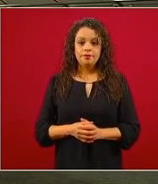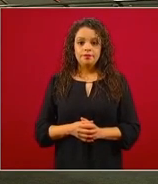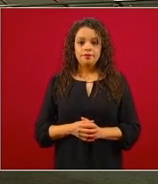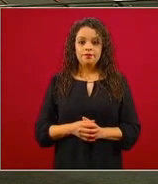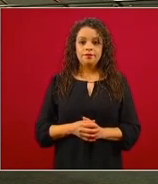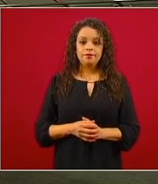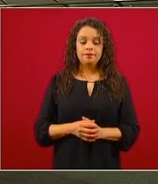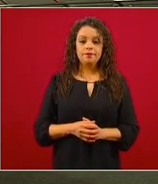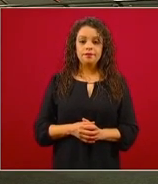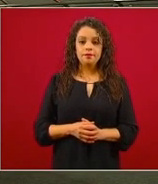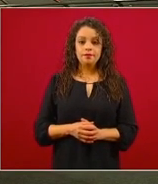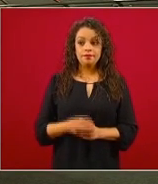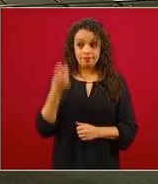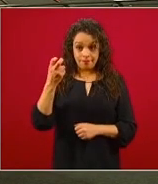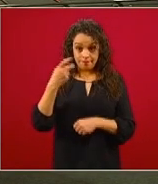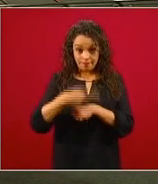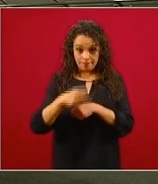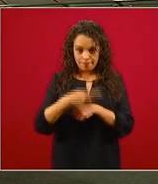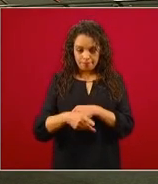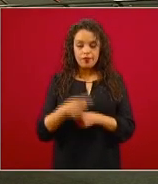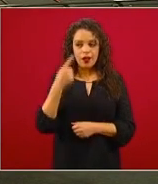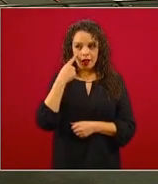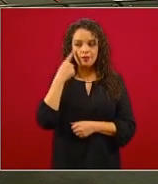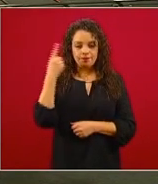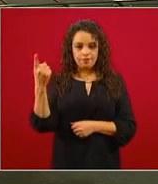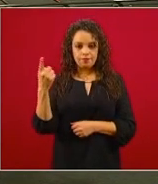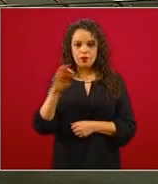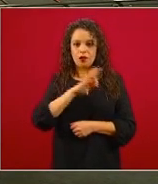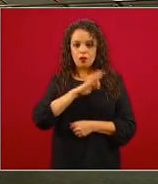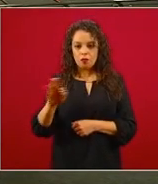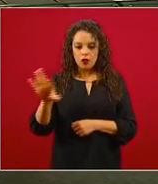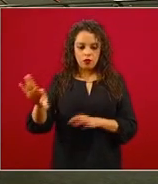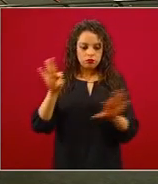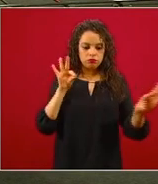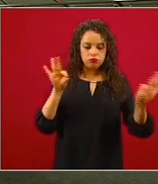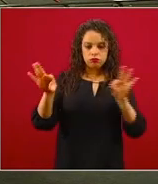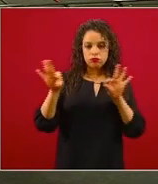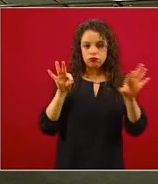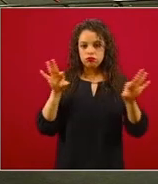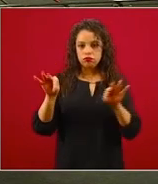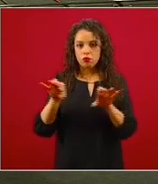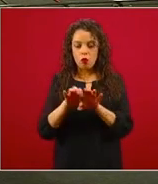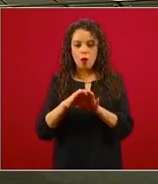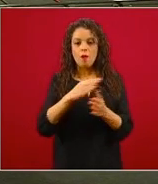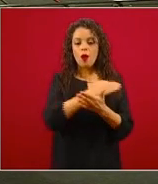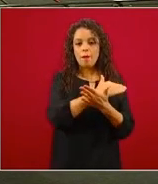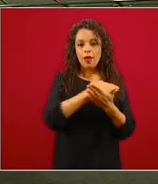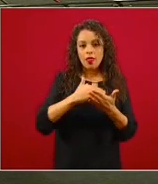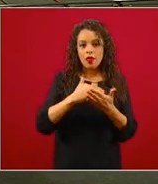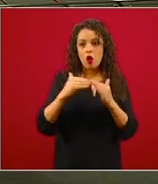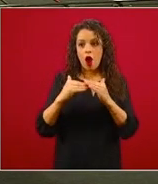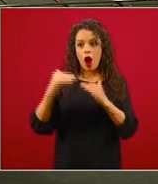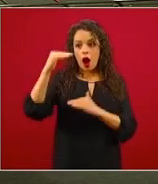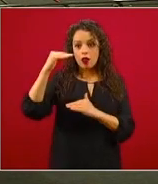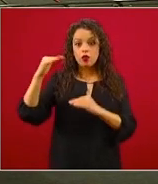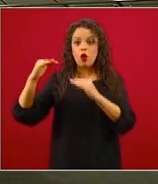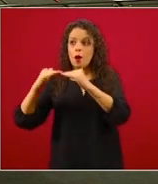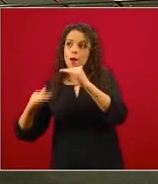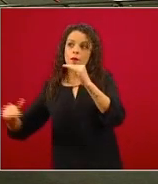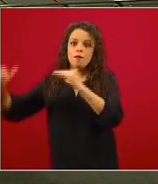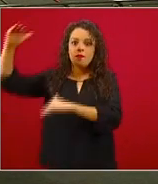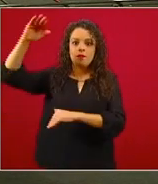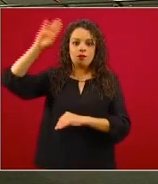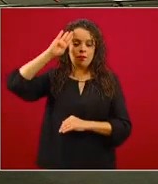Taking a look at these risk factors here, we can classify these risks as medium, high, and very high. Next.